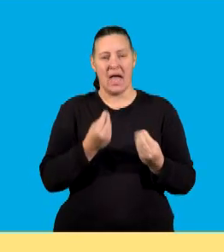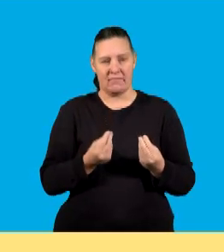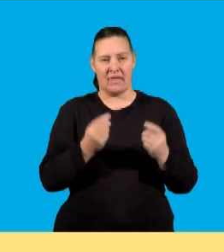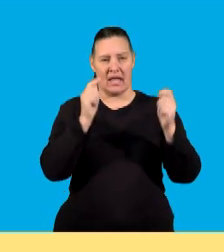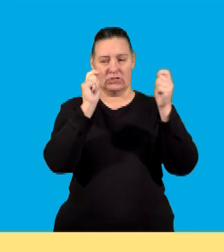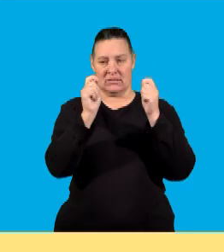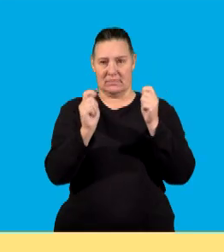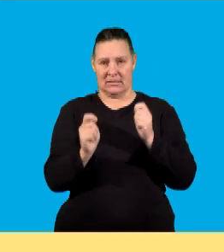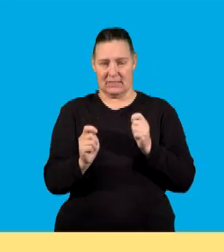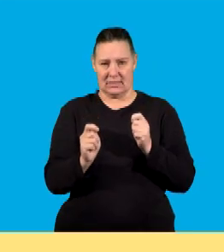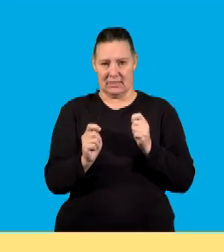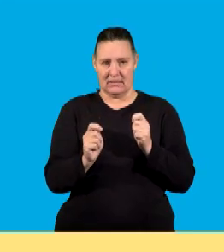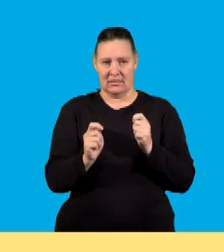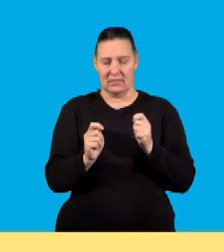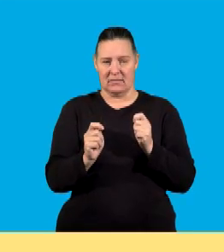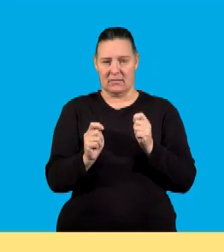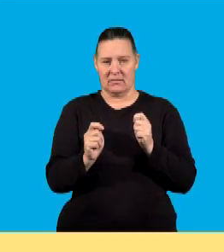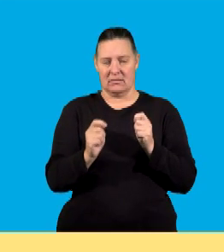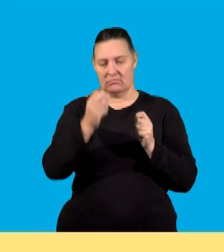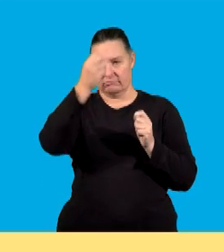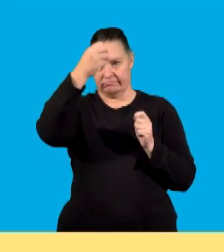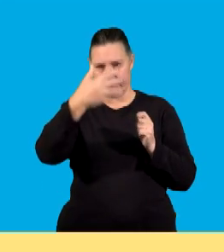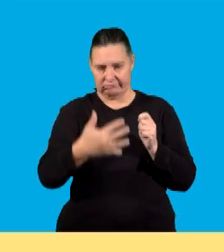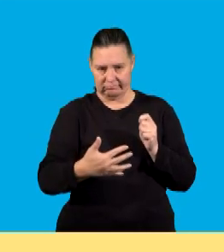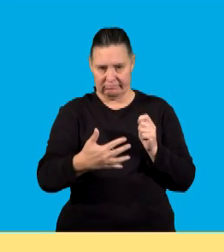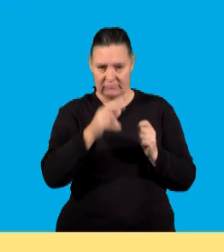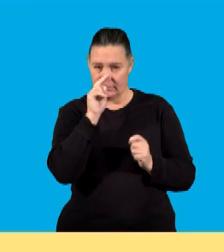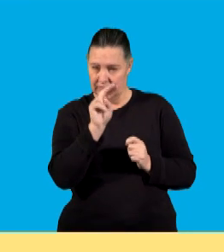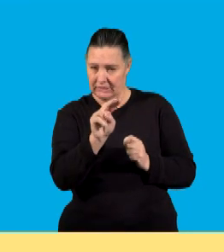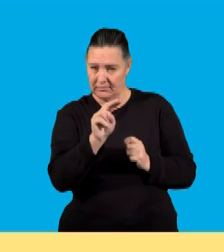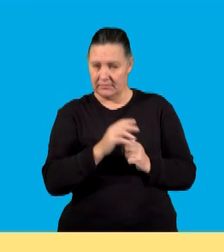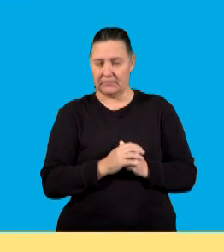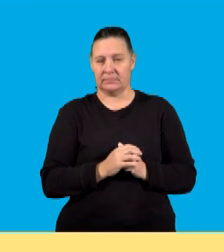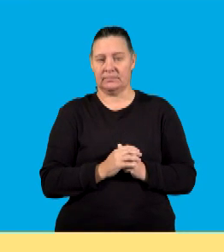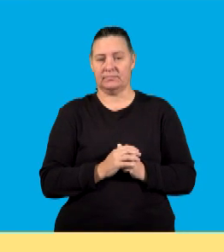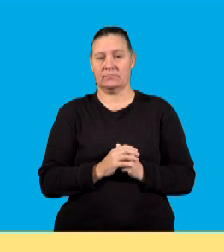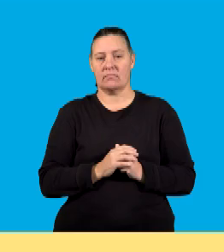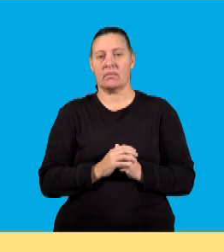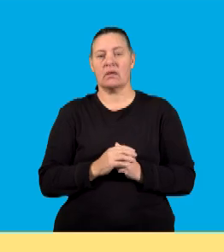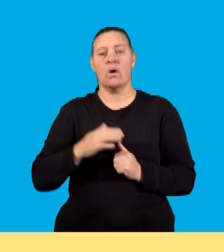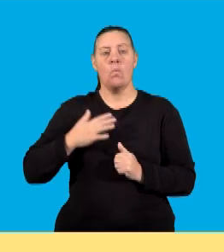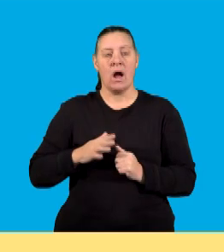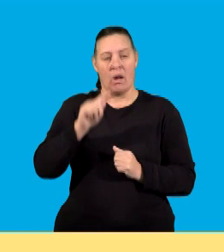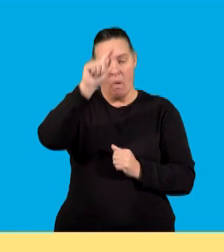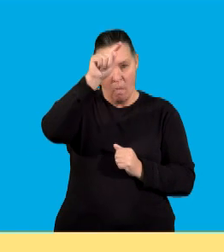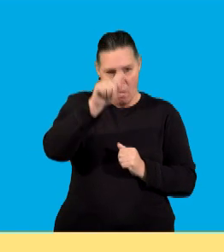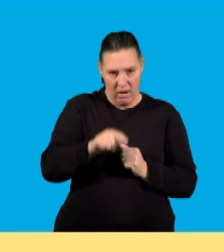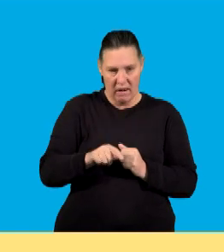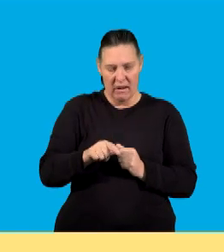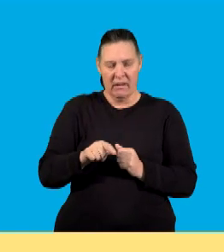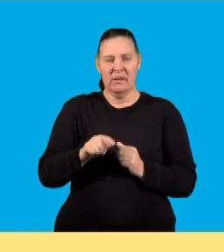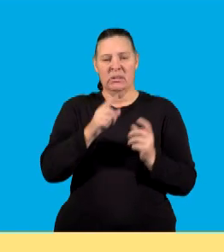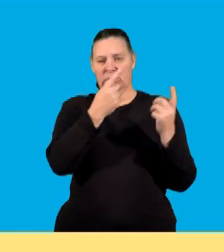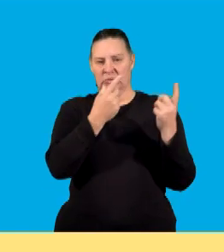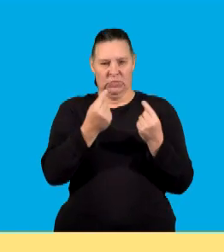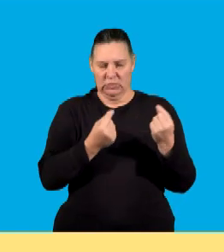have adjustments which you are seeing at the moment. And then we would want to do all these